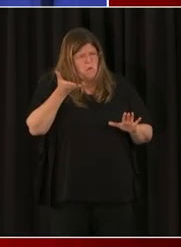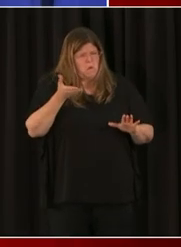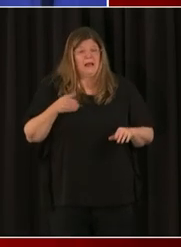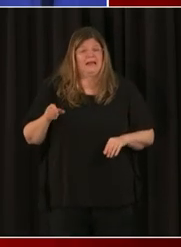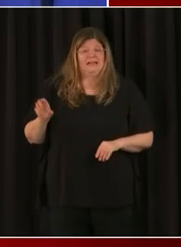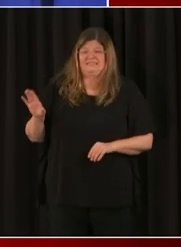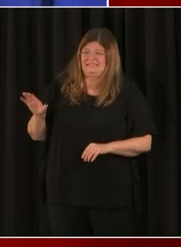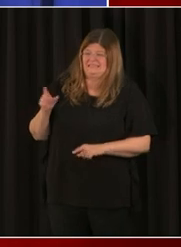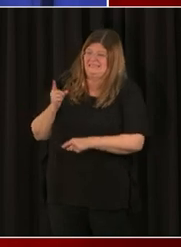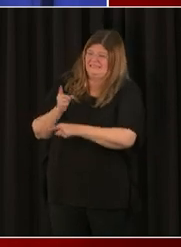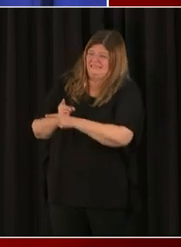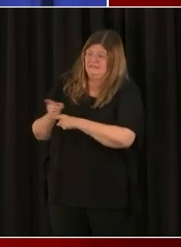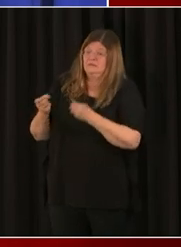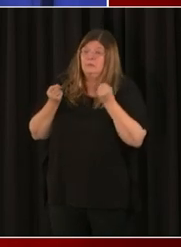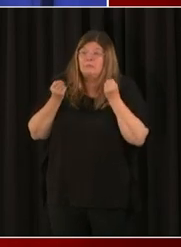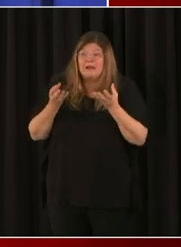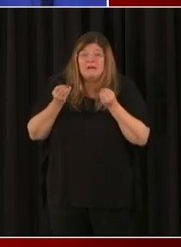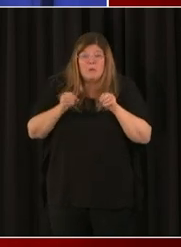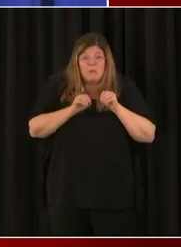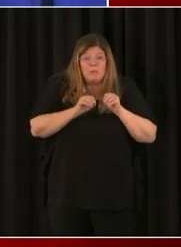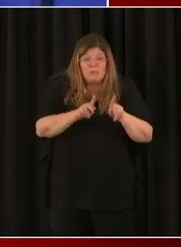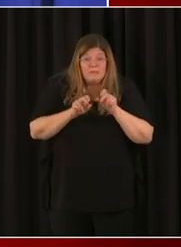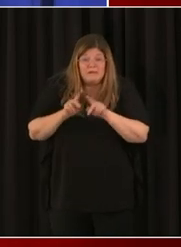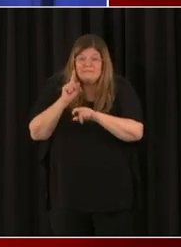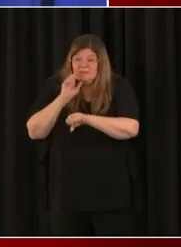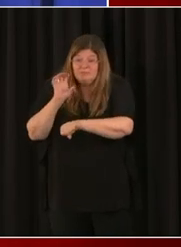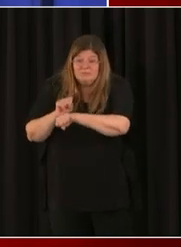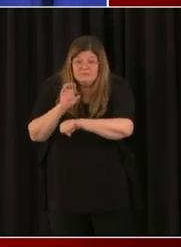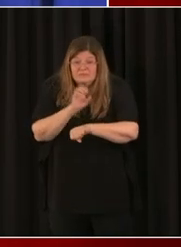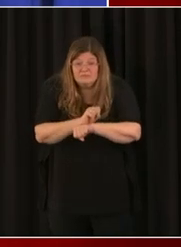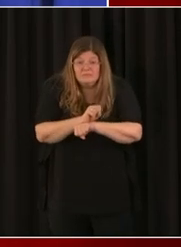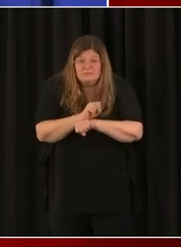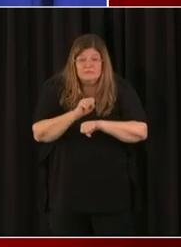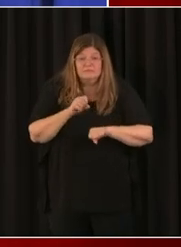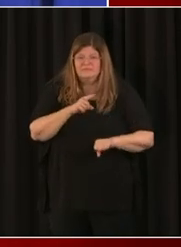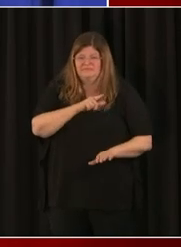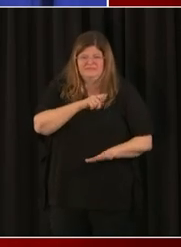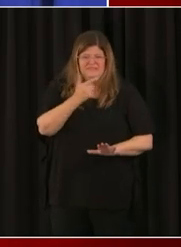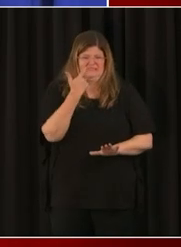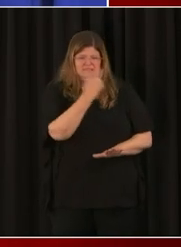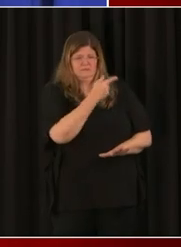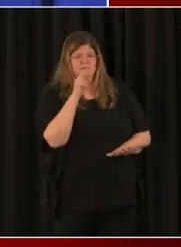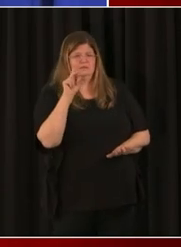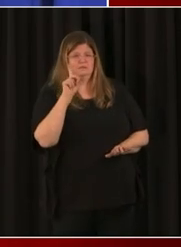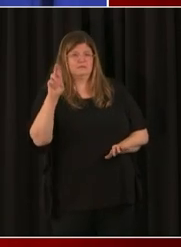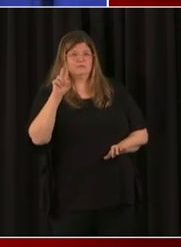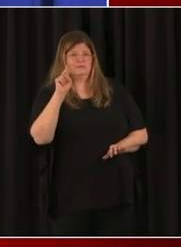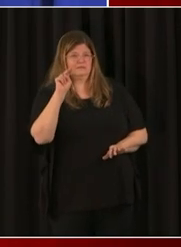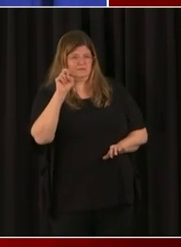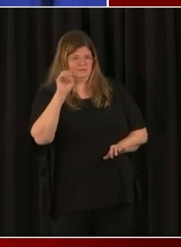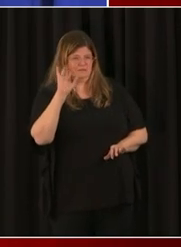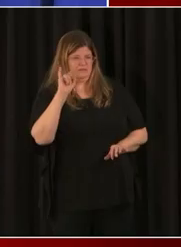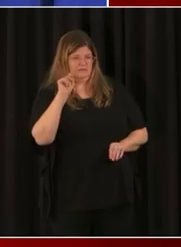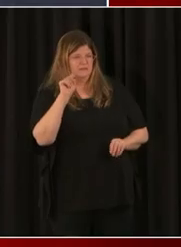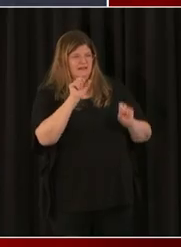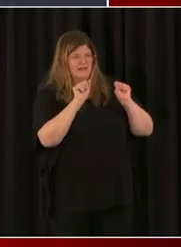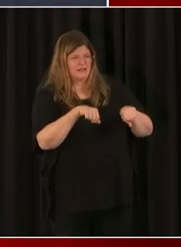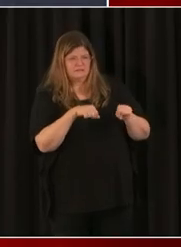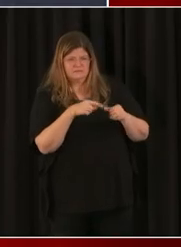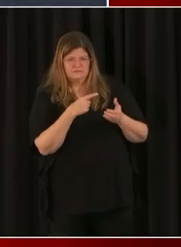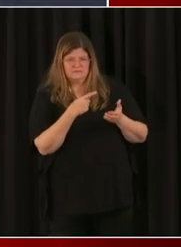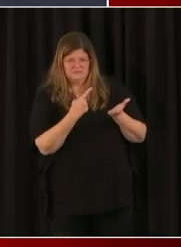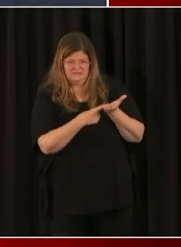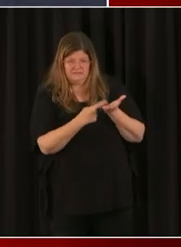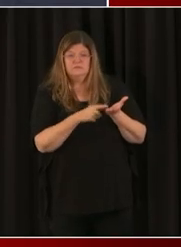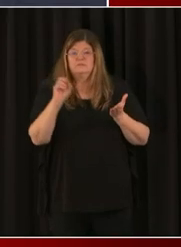many opportunities for That's right. people to make appointments. Okay, Dr. Nesbitt? So thank you for the question, and it's a great opportunity for us